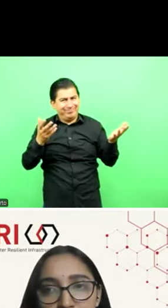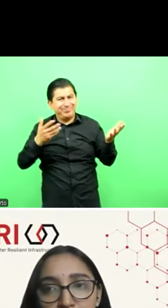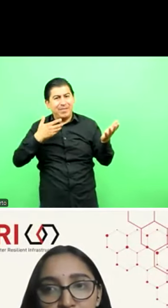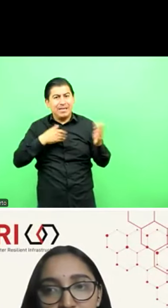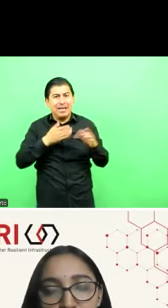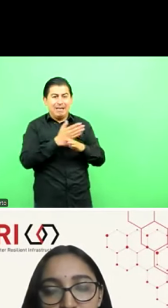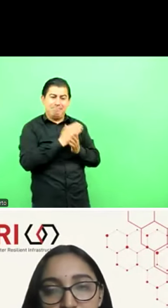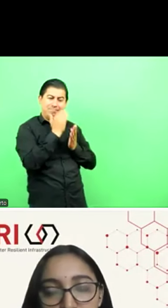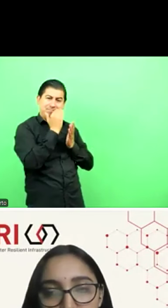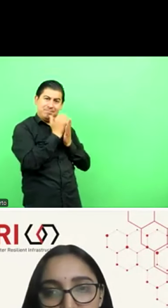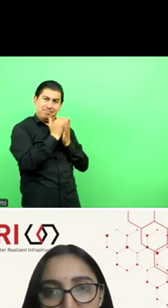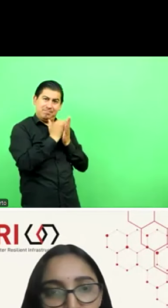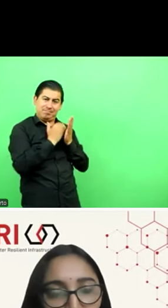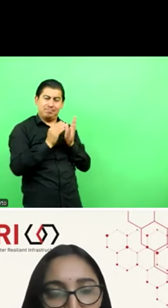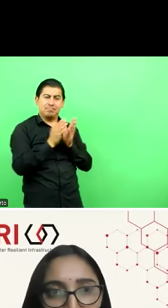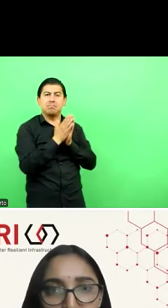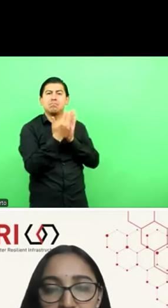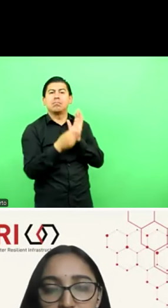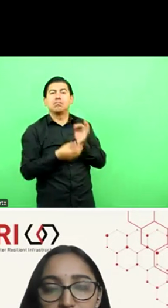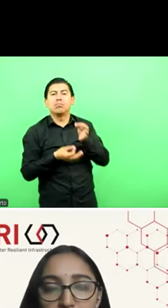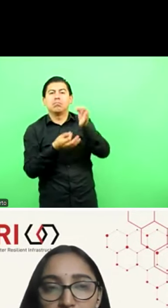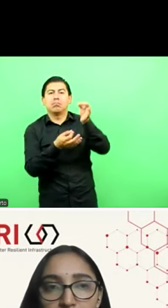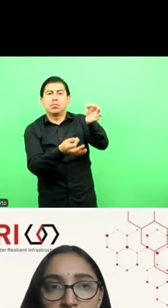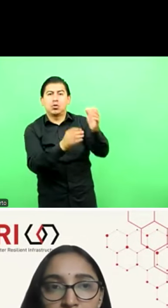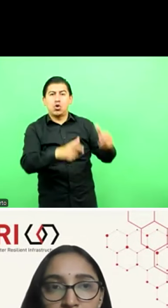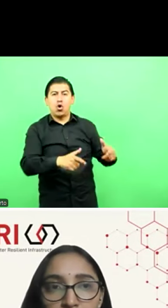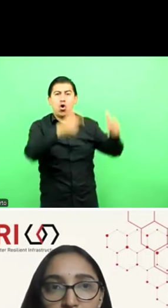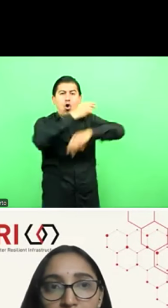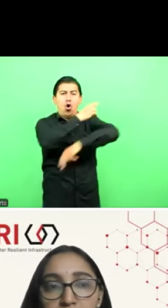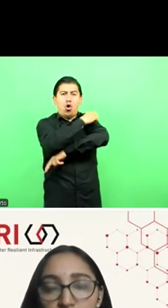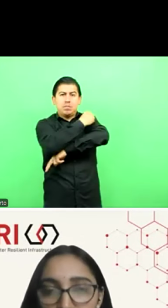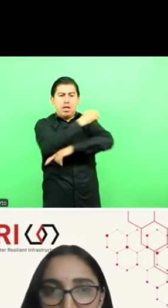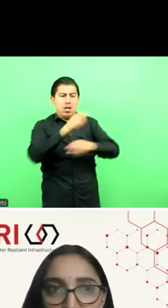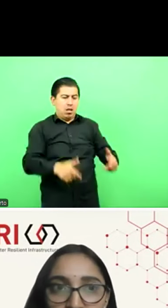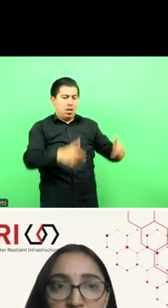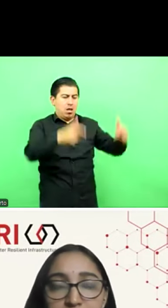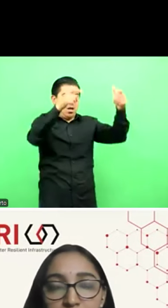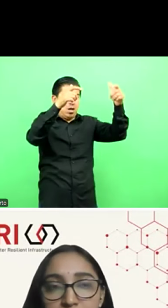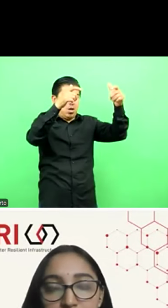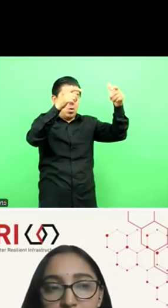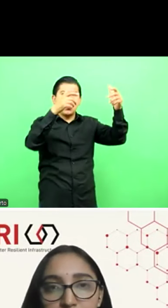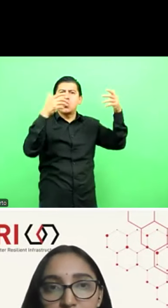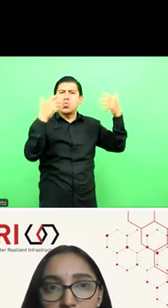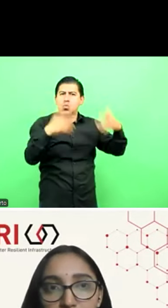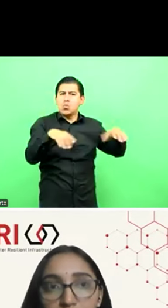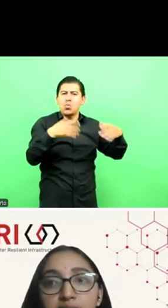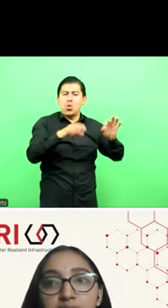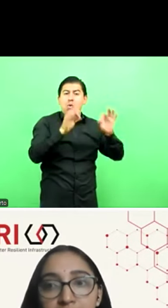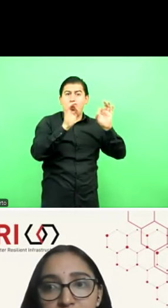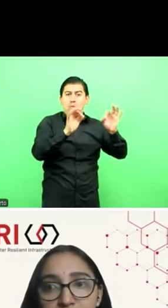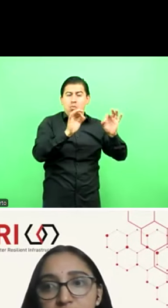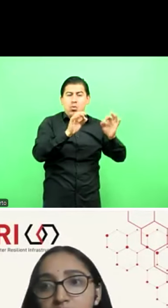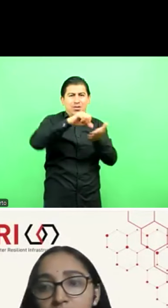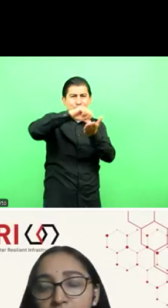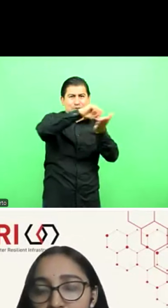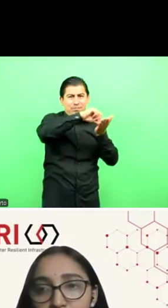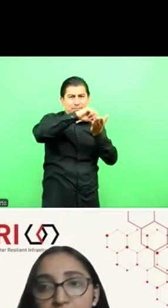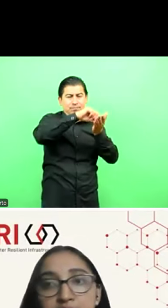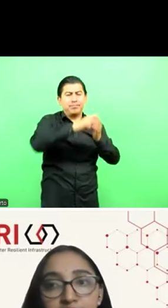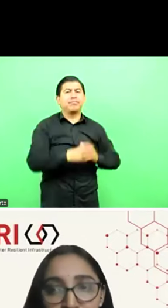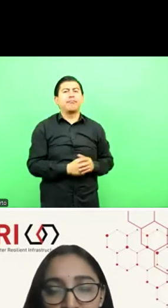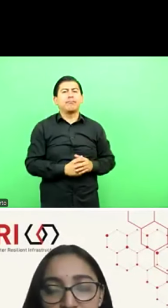city infrastructure systems in general. Now, among these different hazards, heat